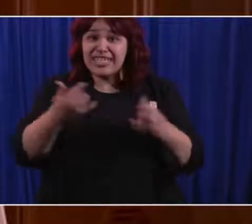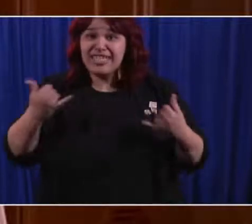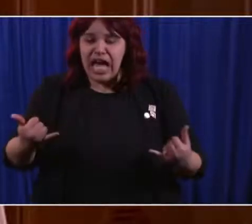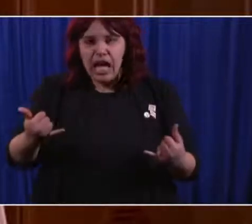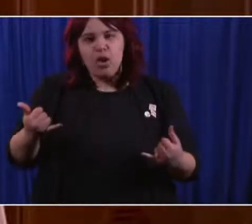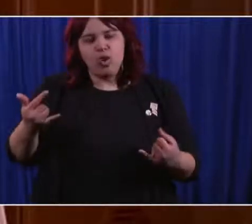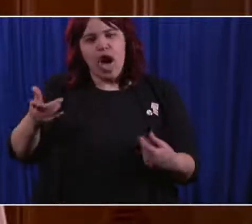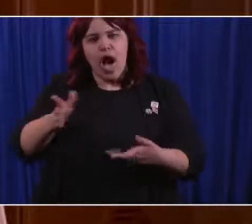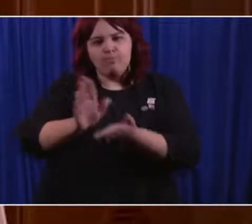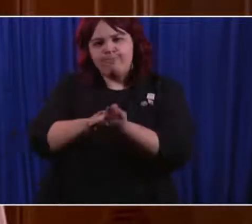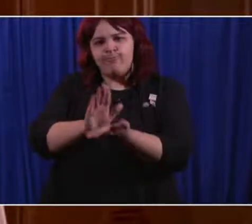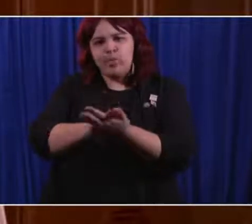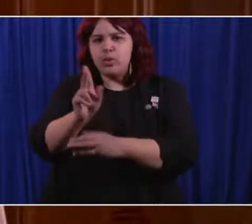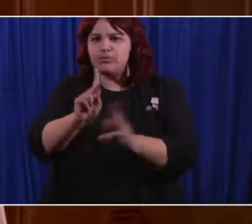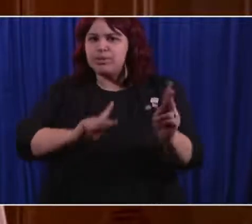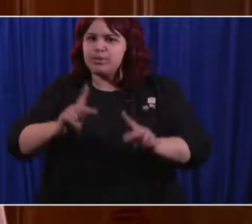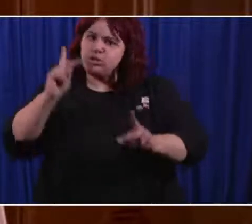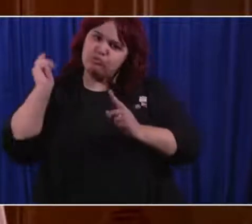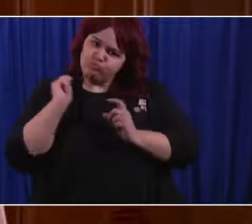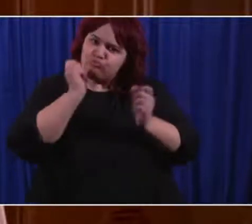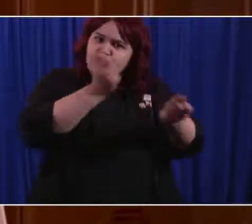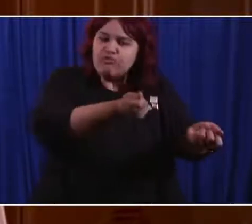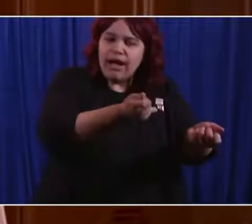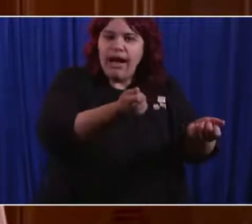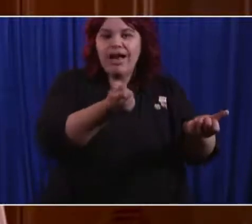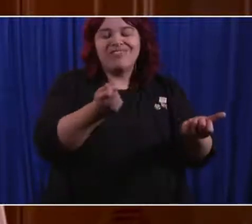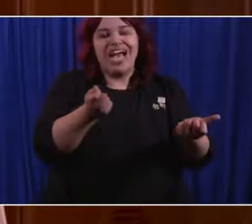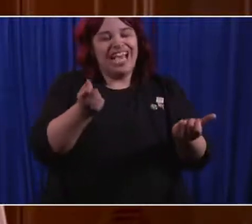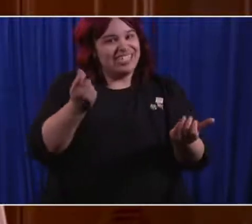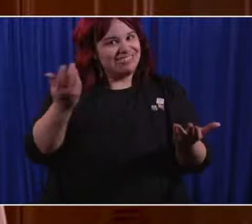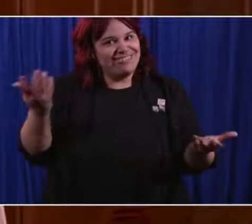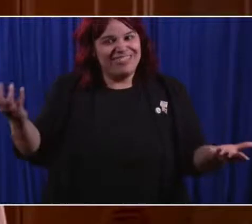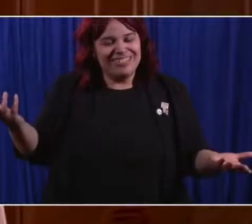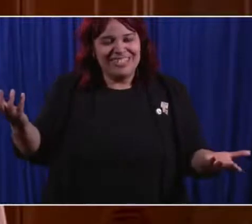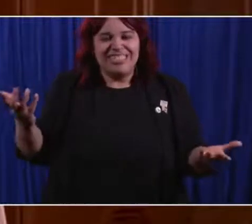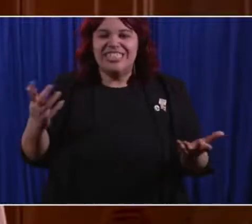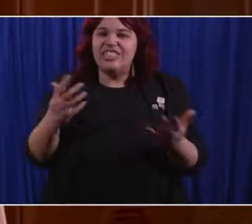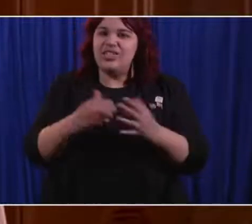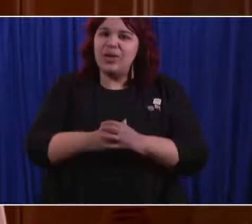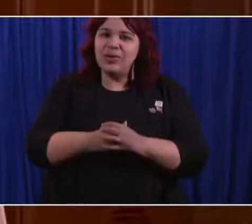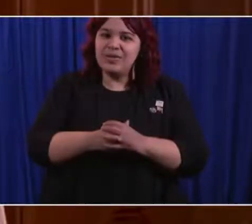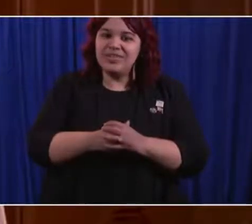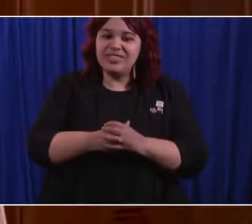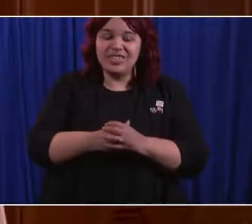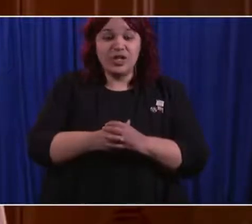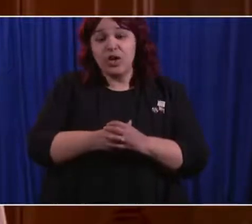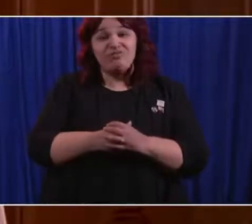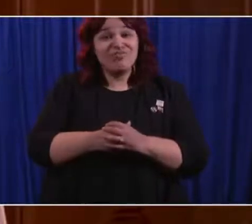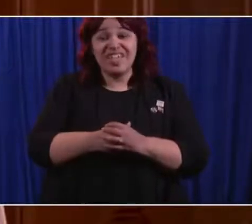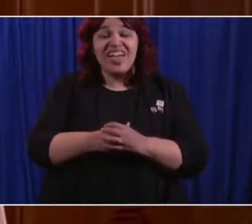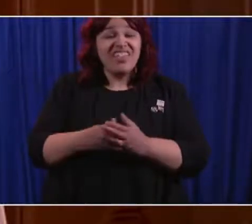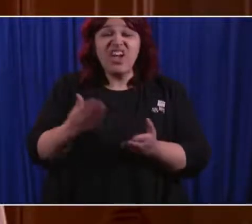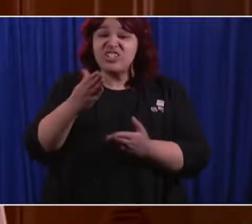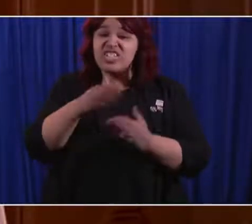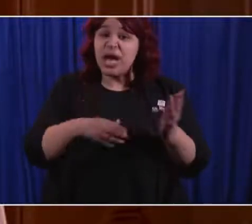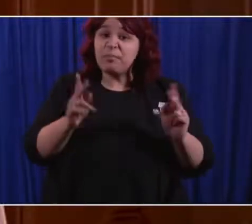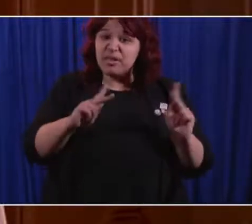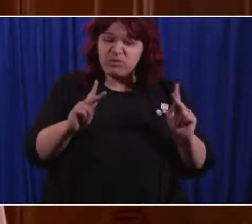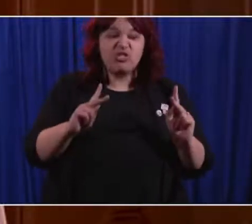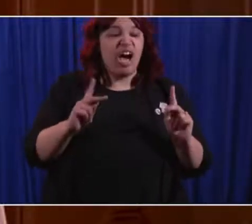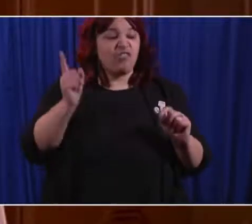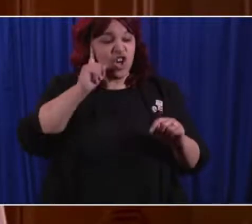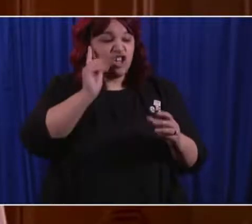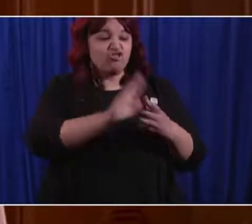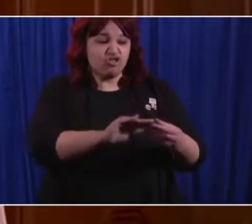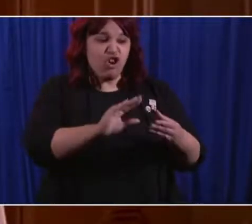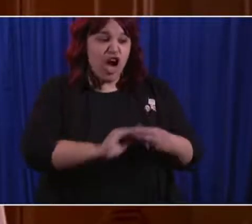We just have seen people who got sick, and They got sick right before they were going to get the